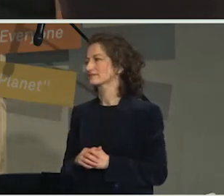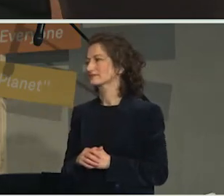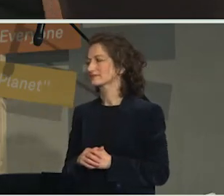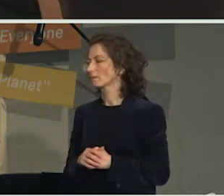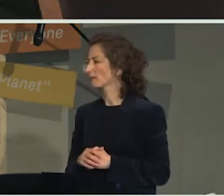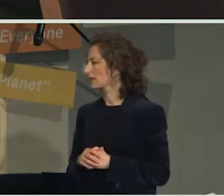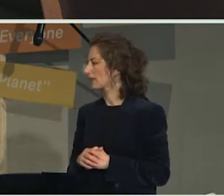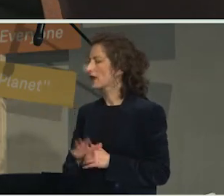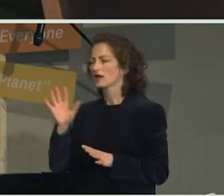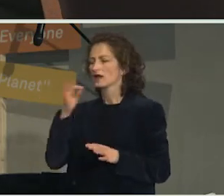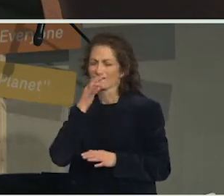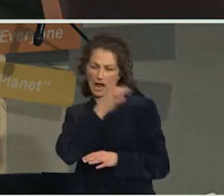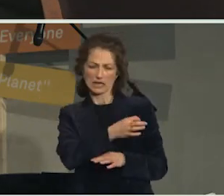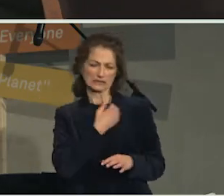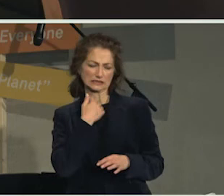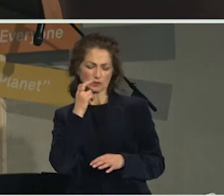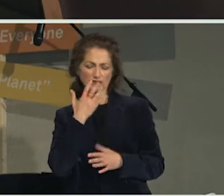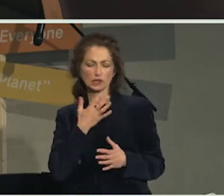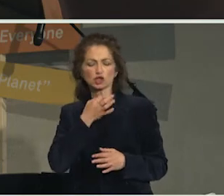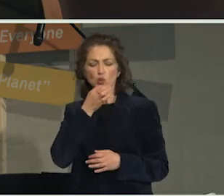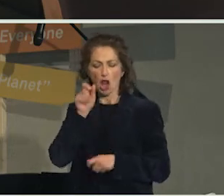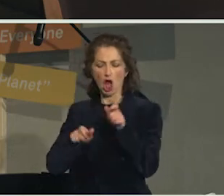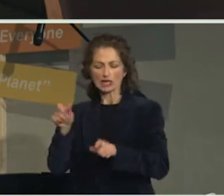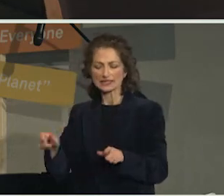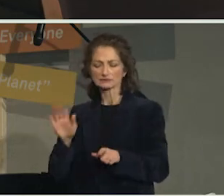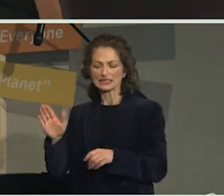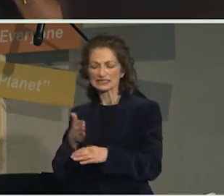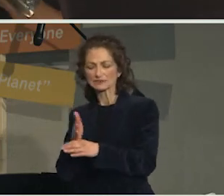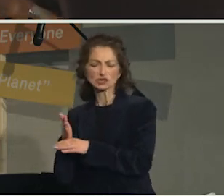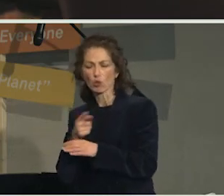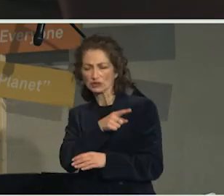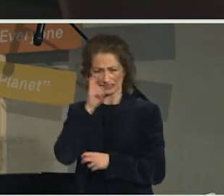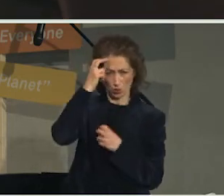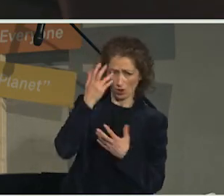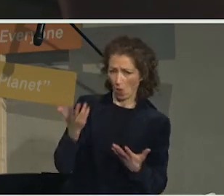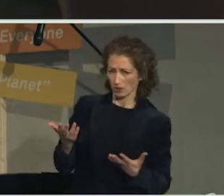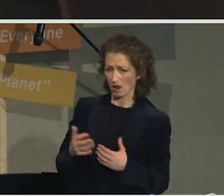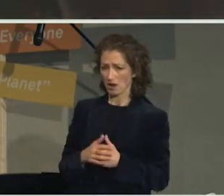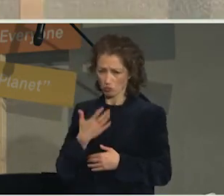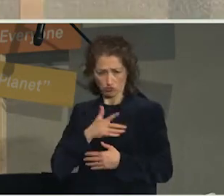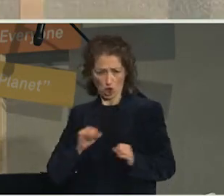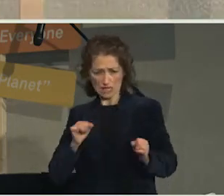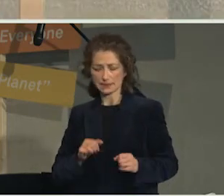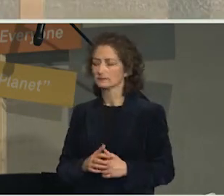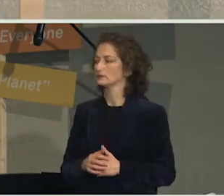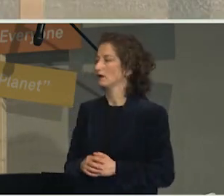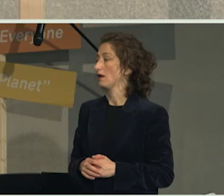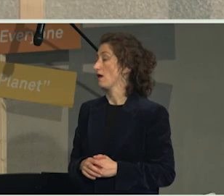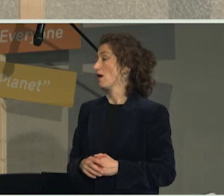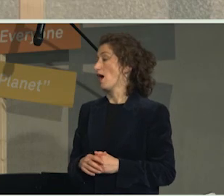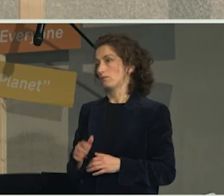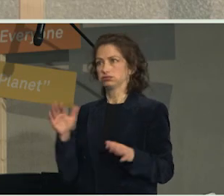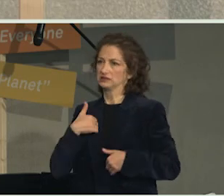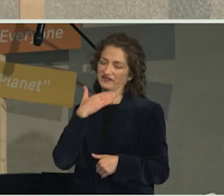I was gonna ask, I mean, do you have any concerns with where you see young people taking it now, or are you happy with how it's going? Oh, I have many